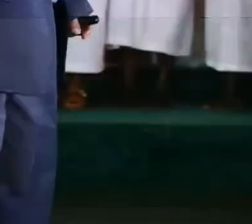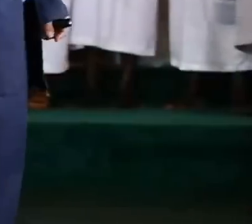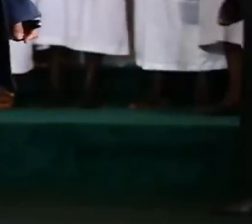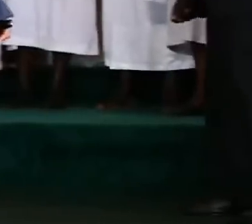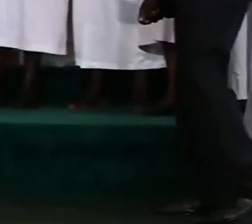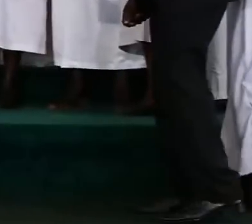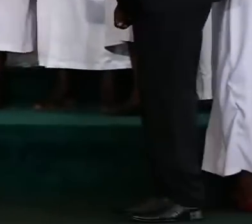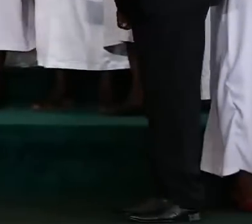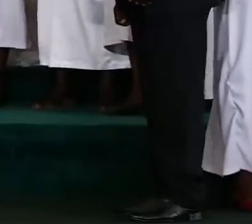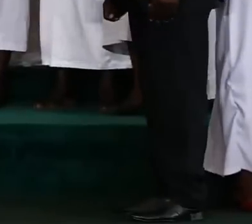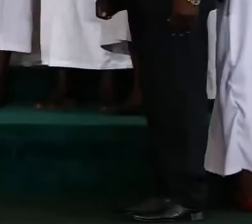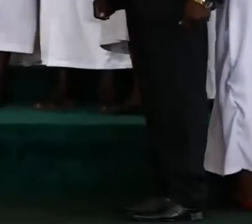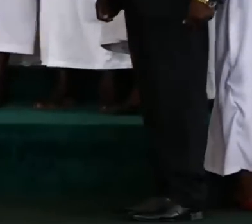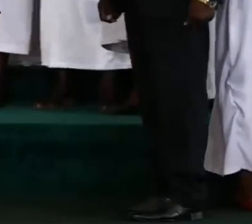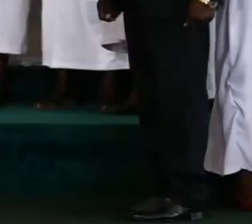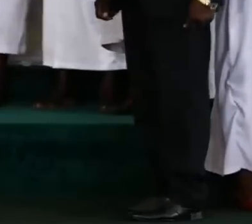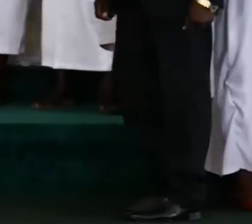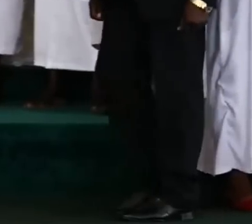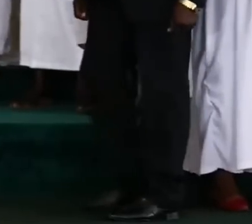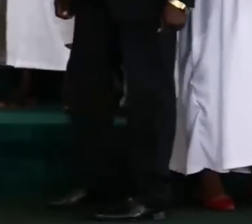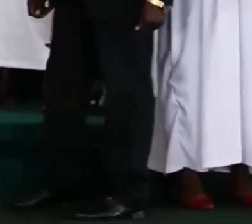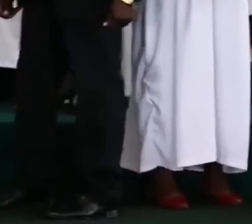just